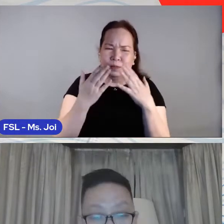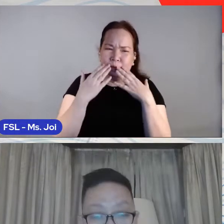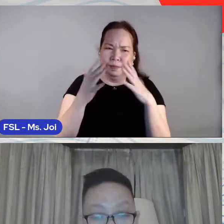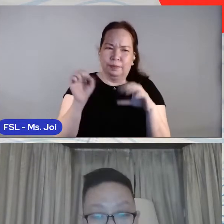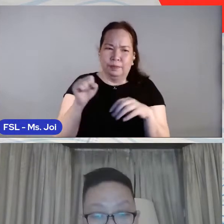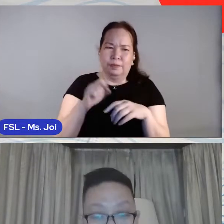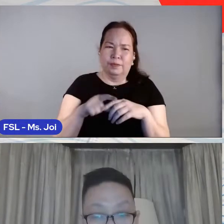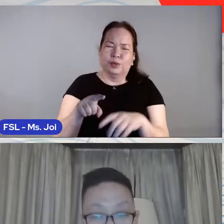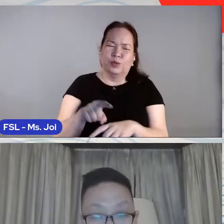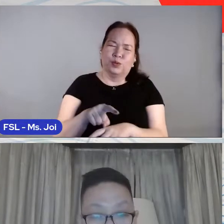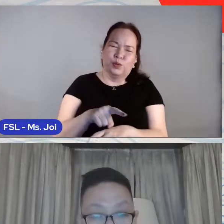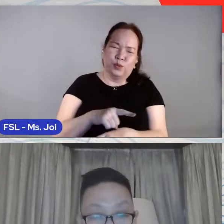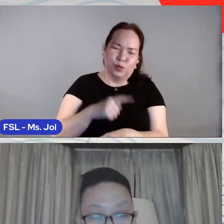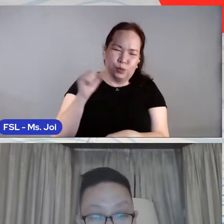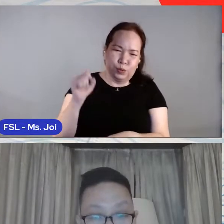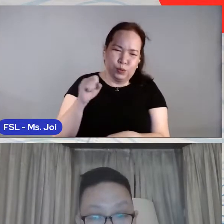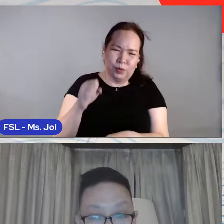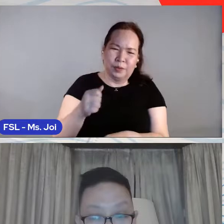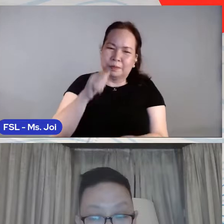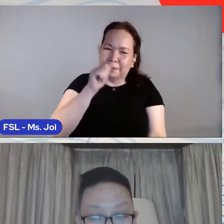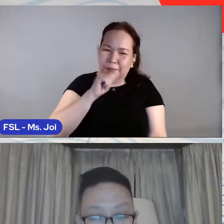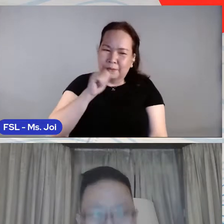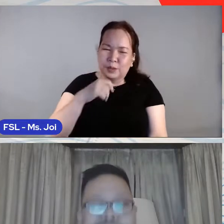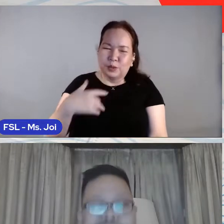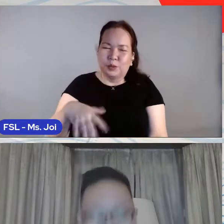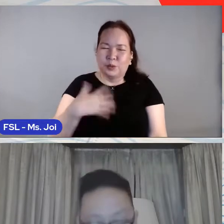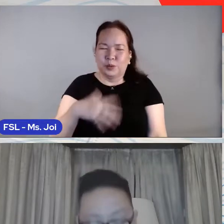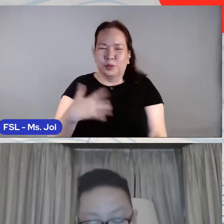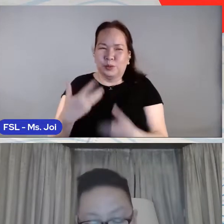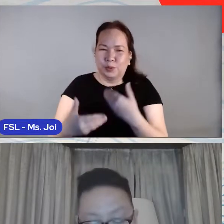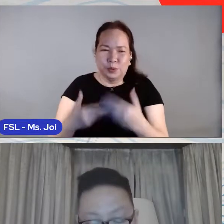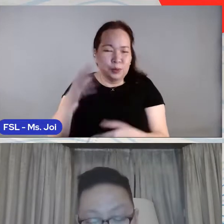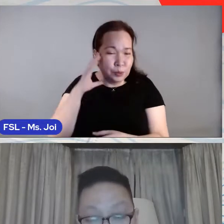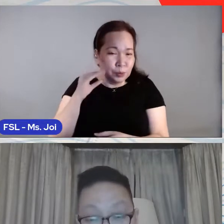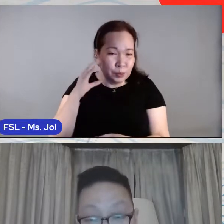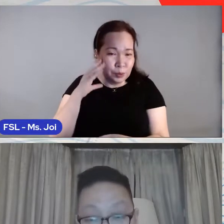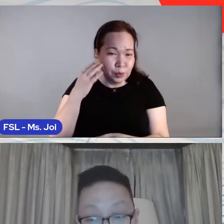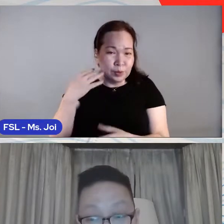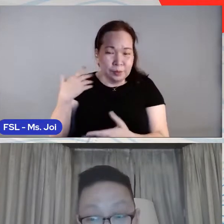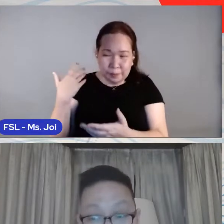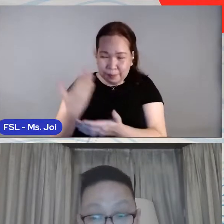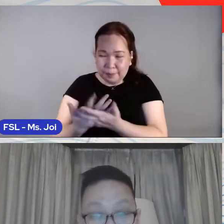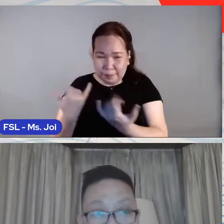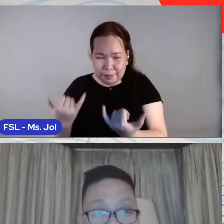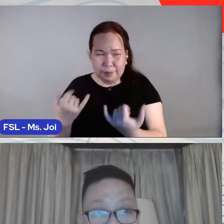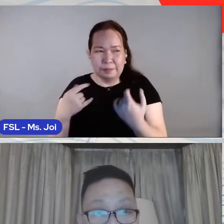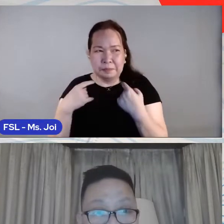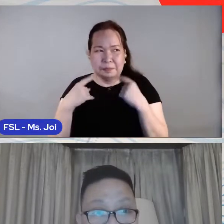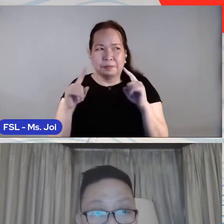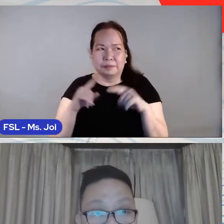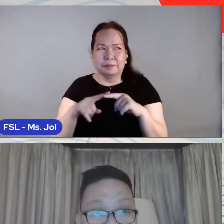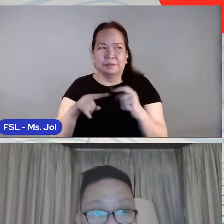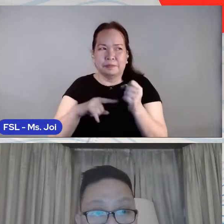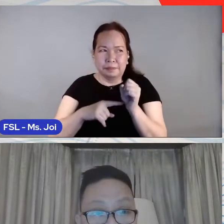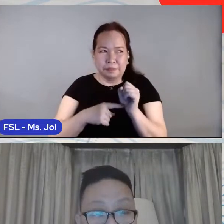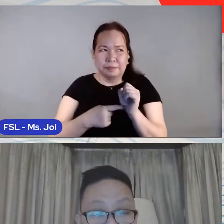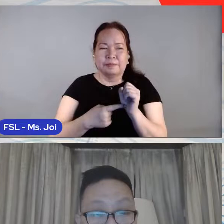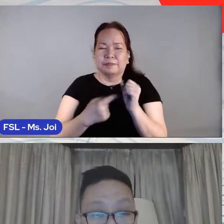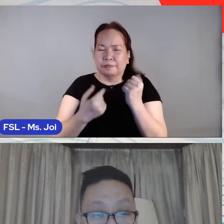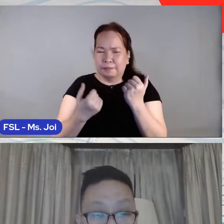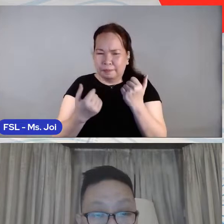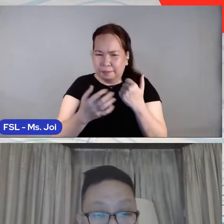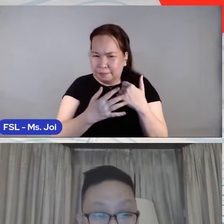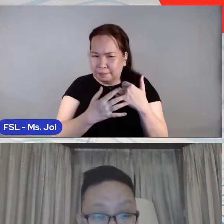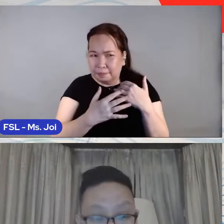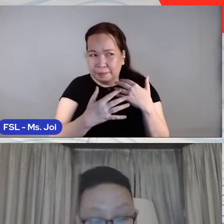and rigorous and winding road arriving here, but ayun, paumpisa pa lang po tayo and parating pa lang